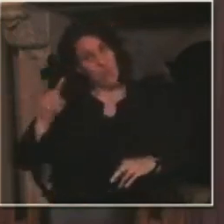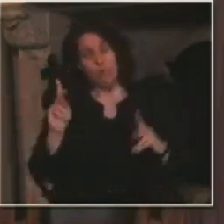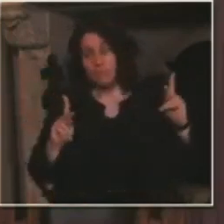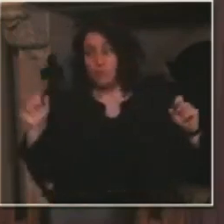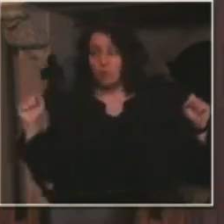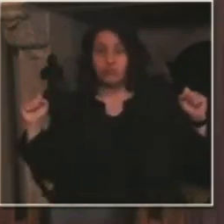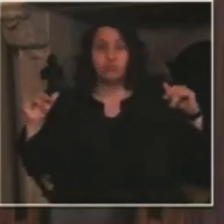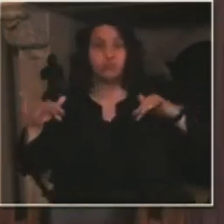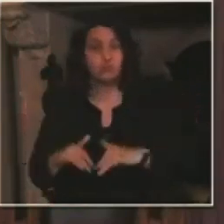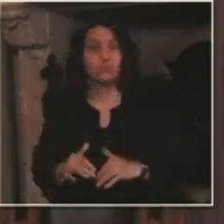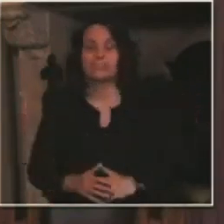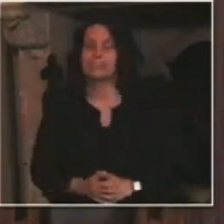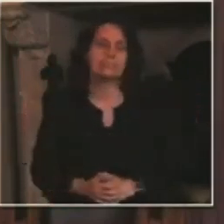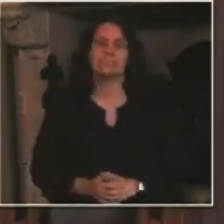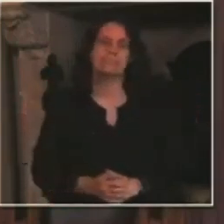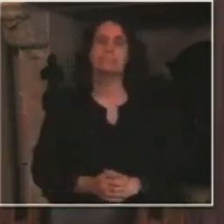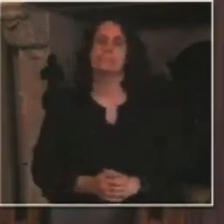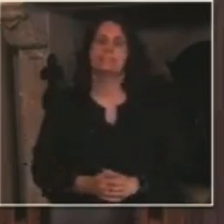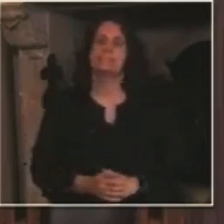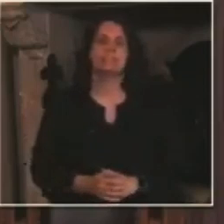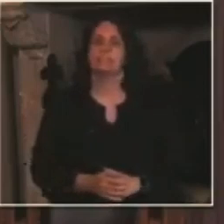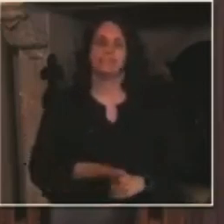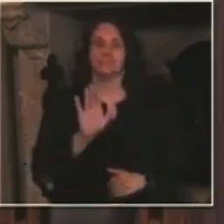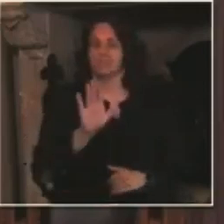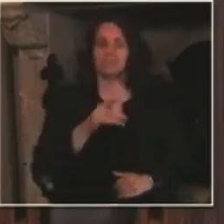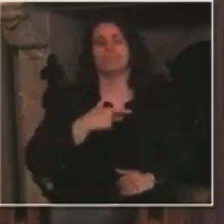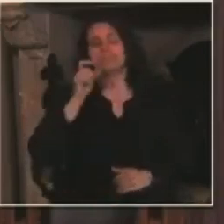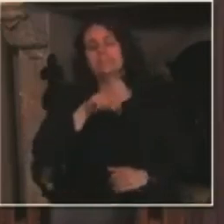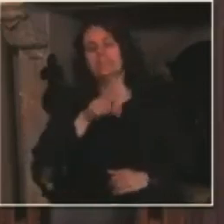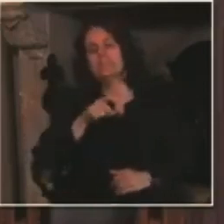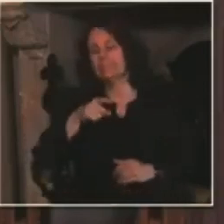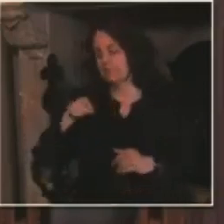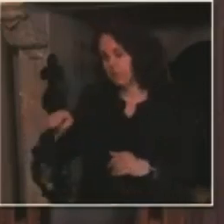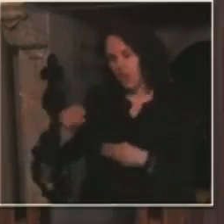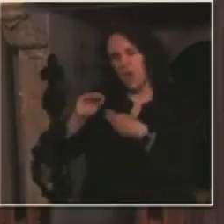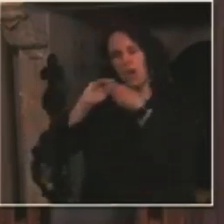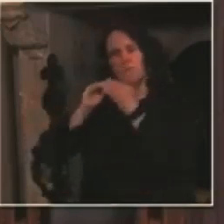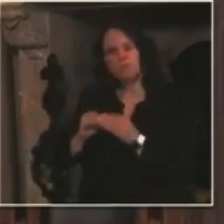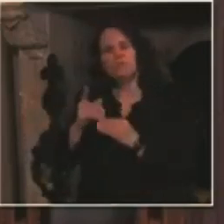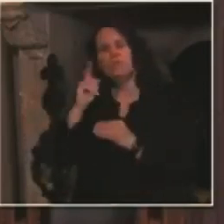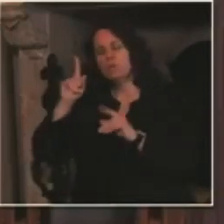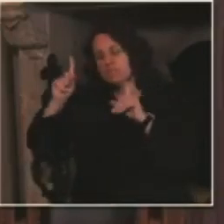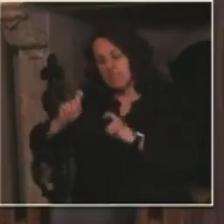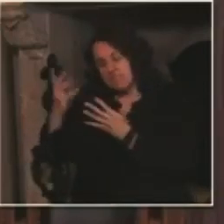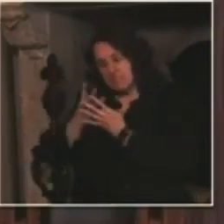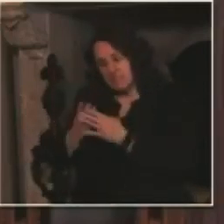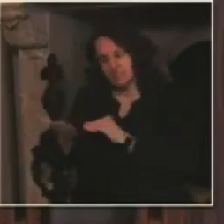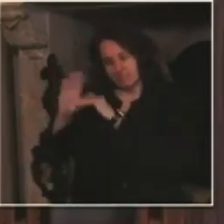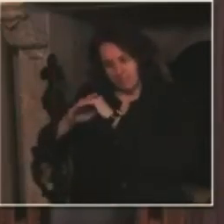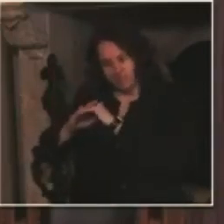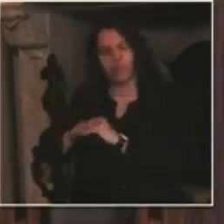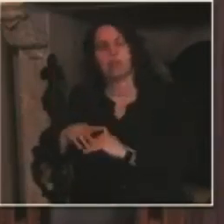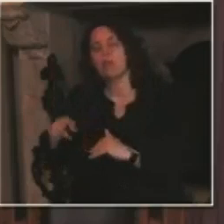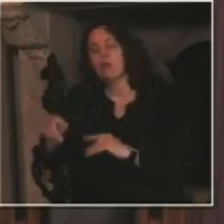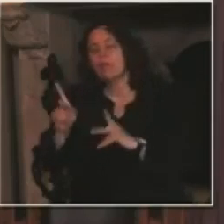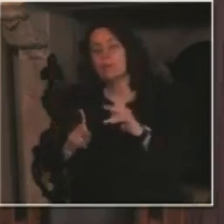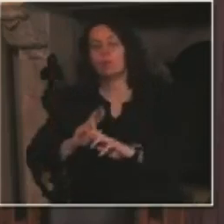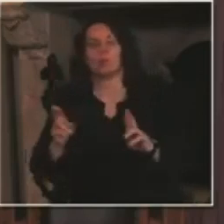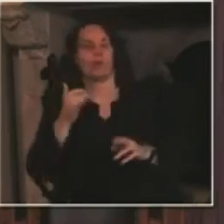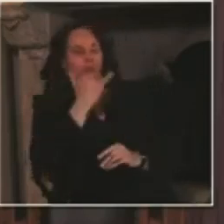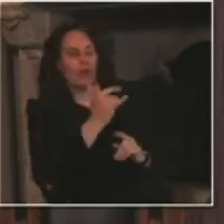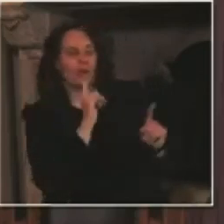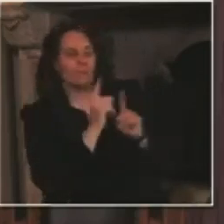of Wisconsin, we will be able to, instead of boxing in a whole bunch of people, we're boxing in one. And that one that has